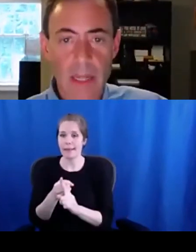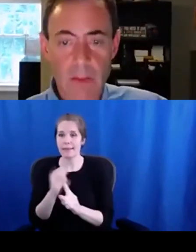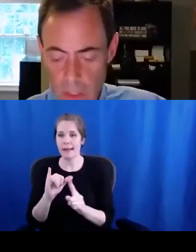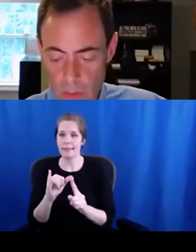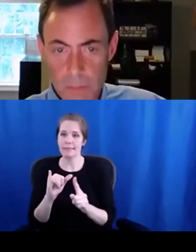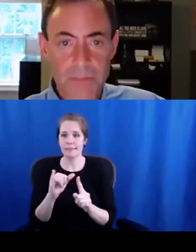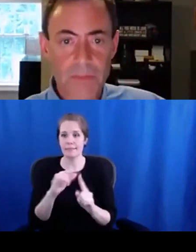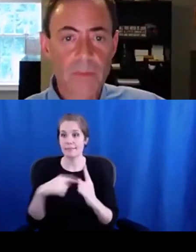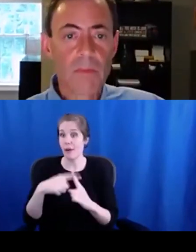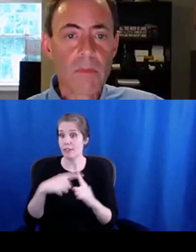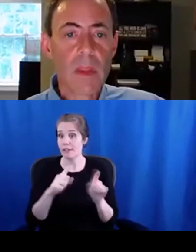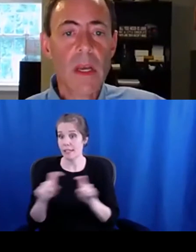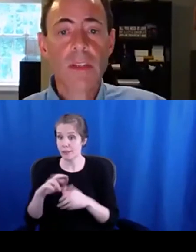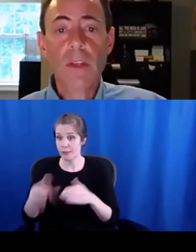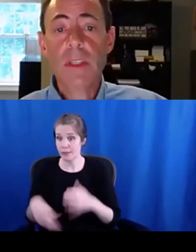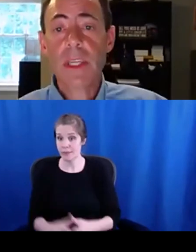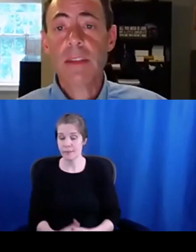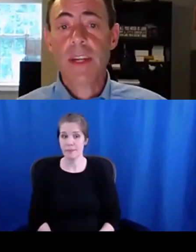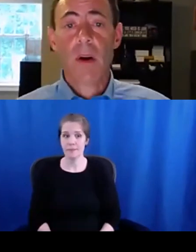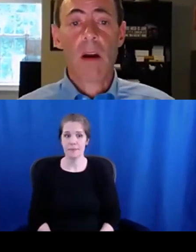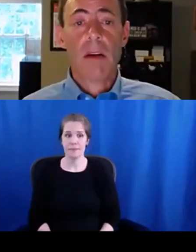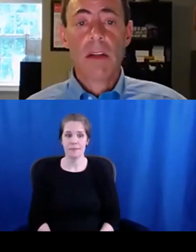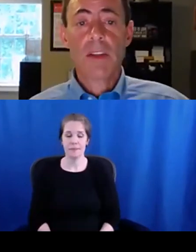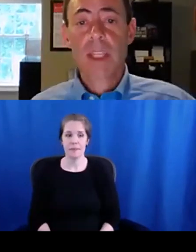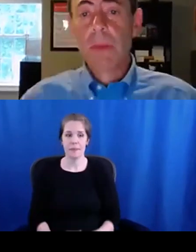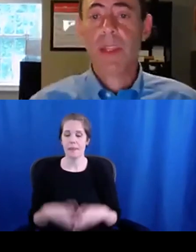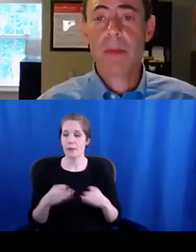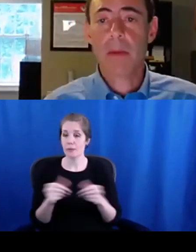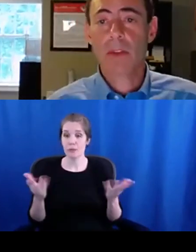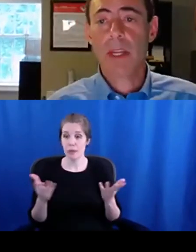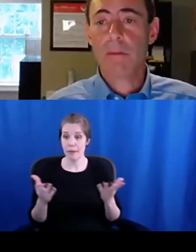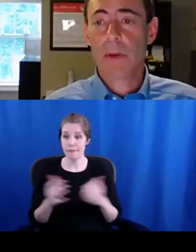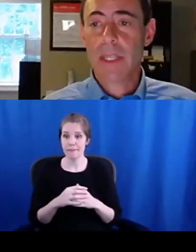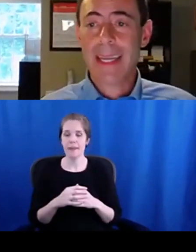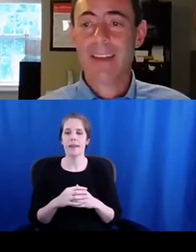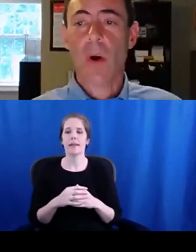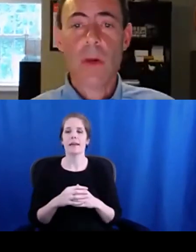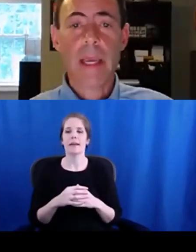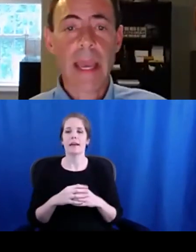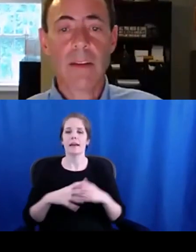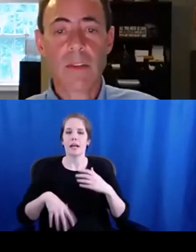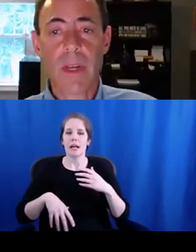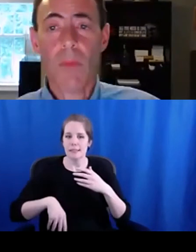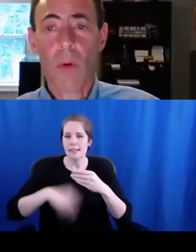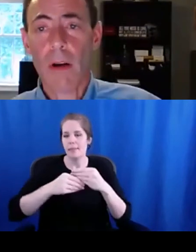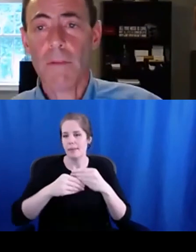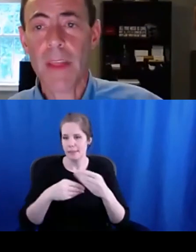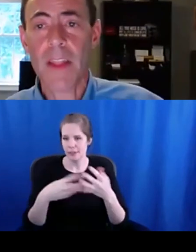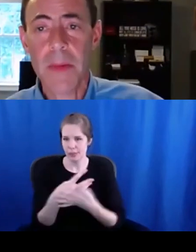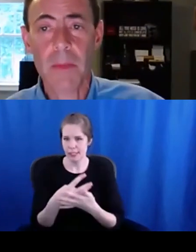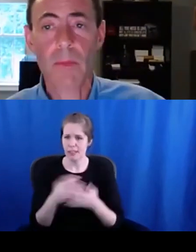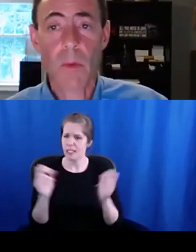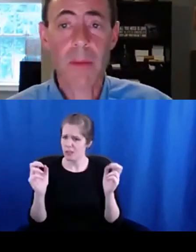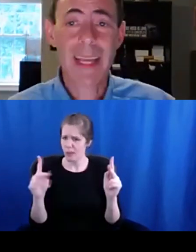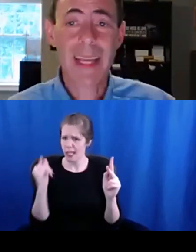rate. And so solutions to consider are to supplement the minimum screening frequency. It is okay to screen more often than the